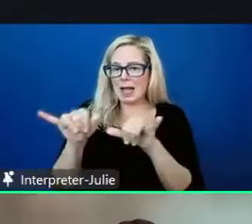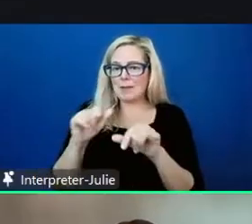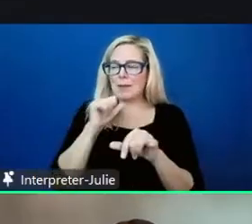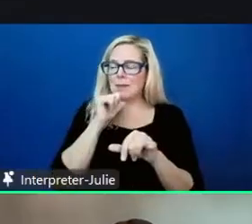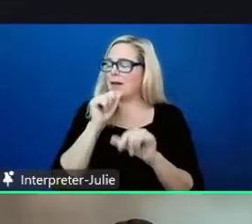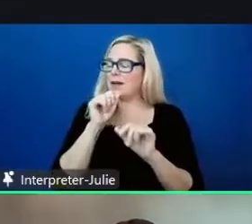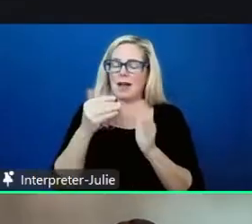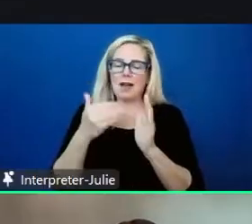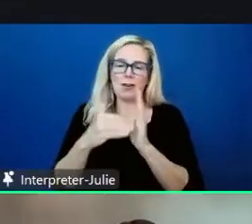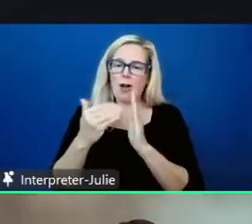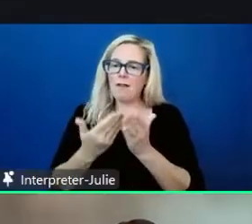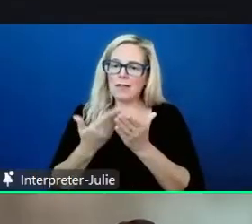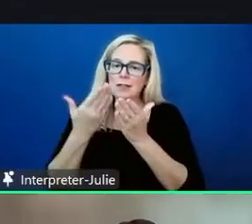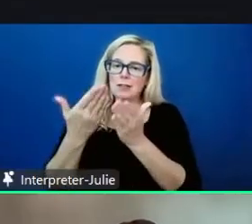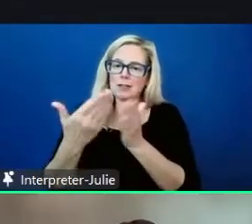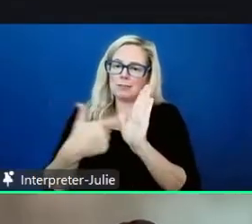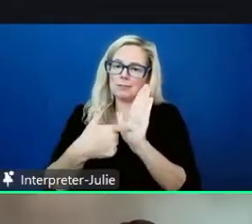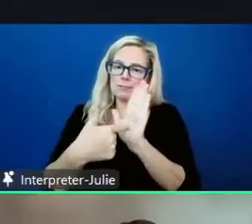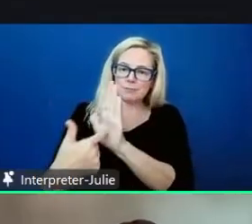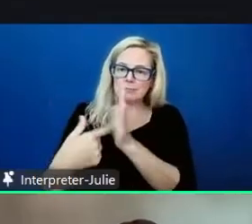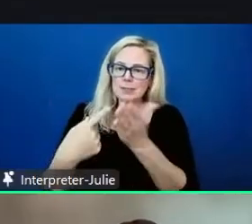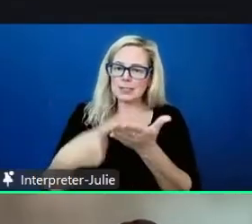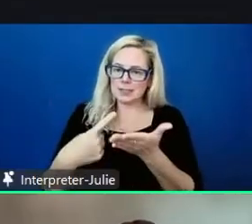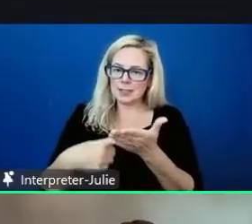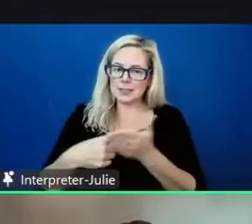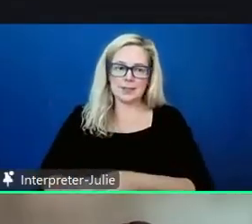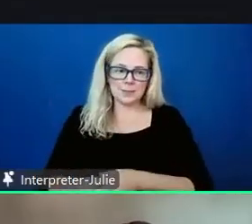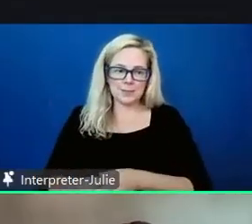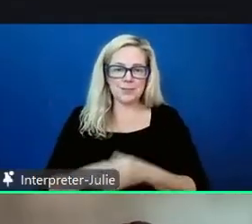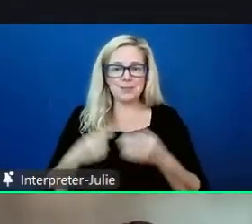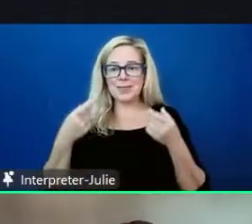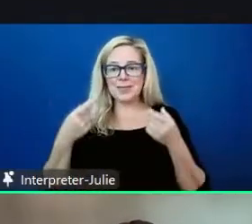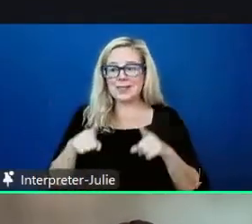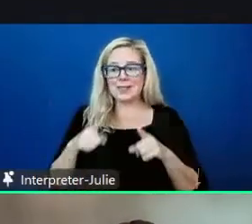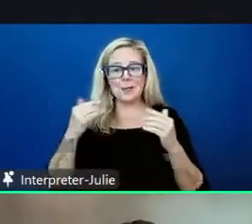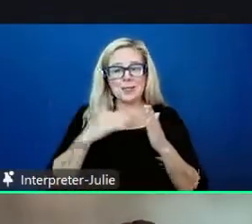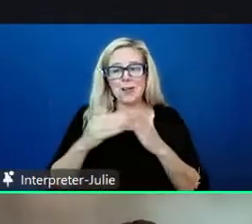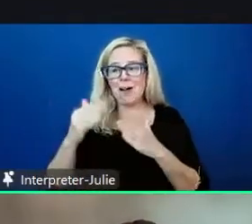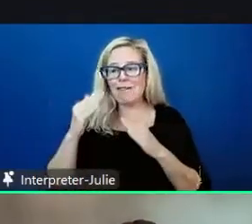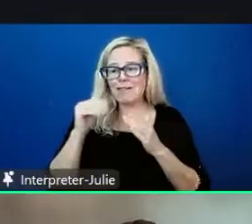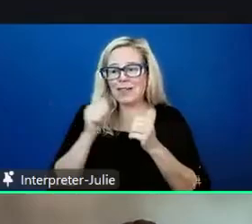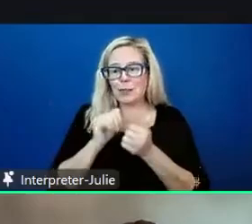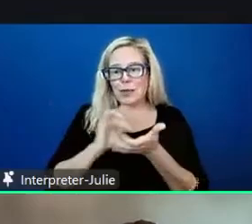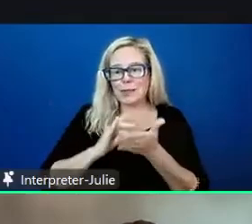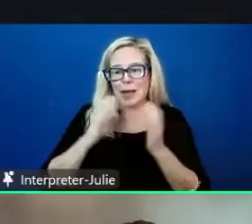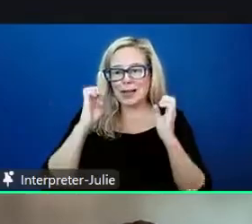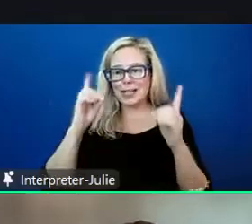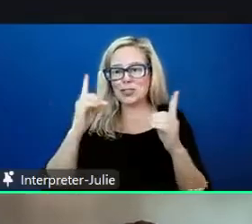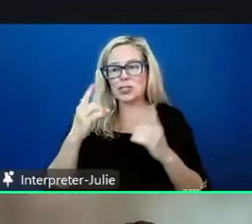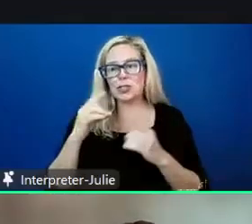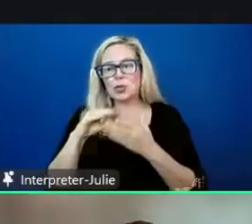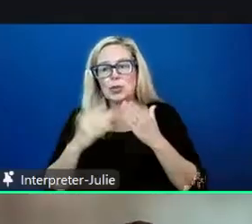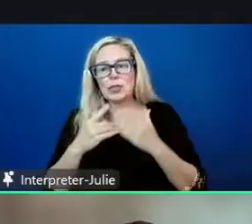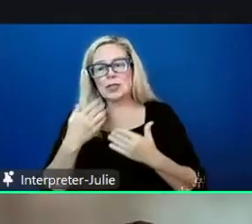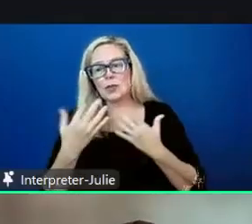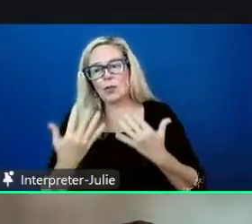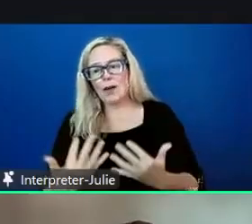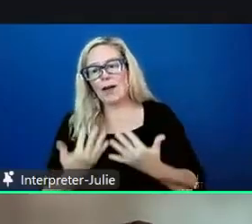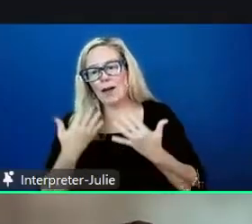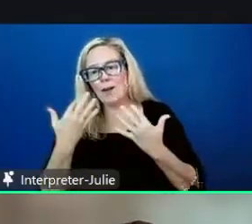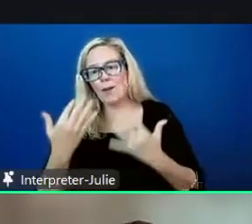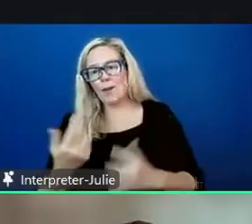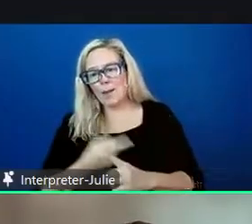So these are experiences that are happening every day in medical education. Students are waiting months for accommodations, studying through pain, fatigue,